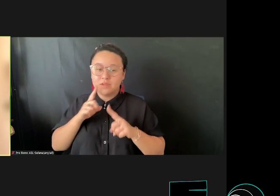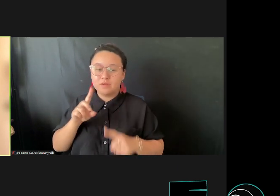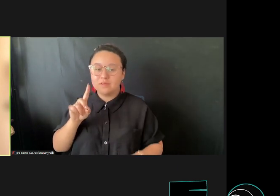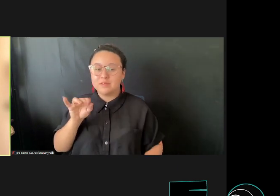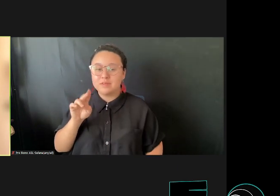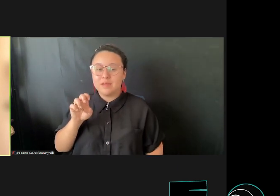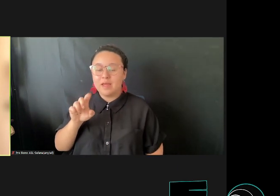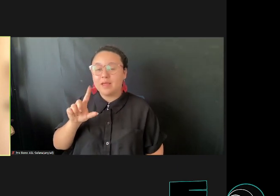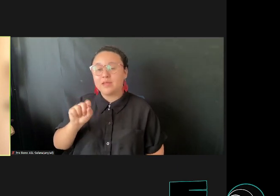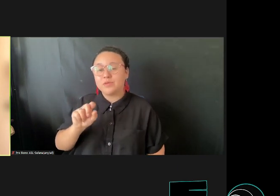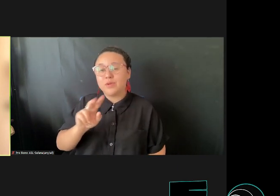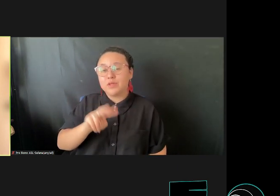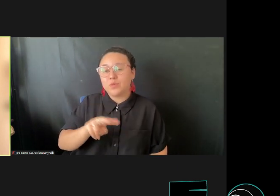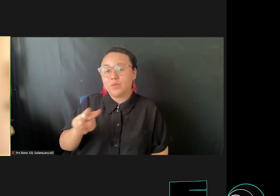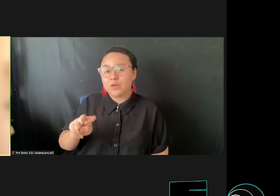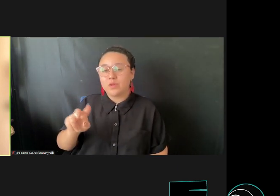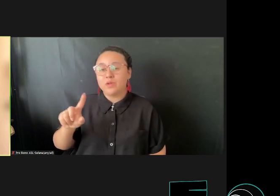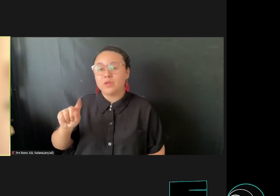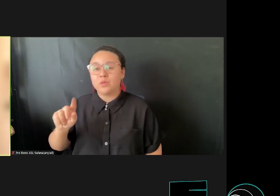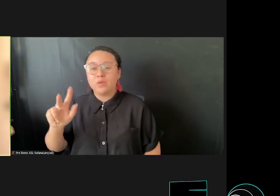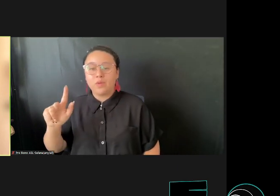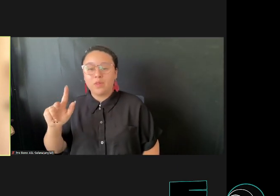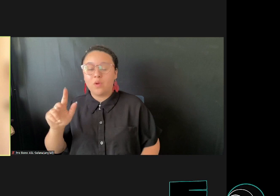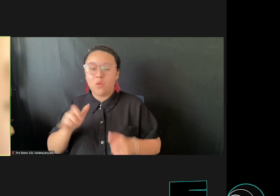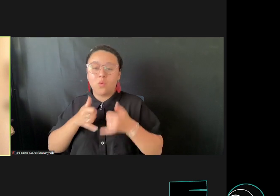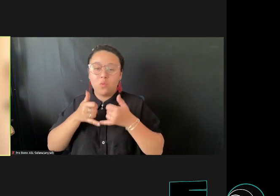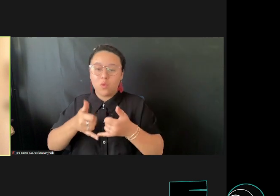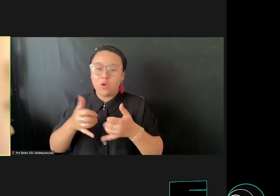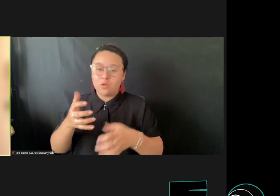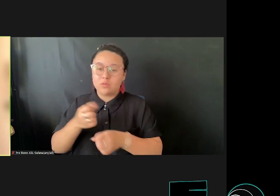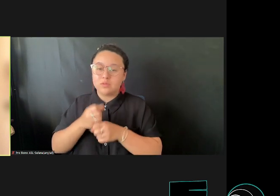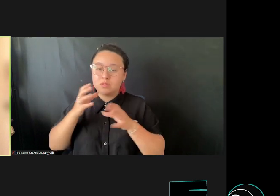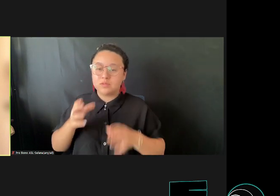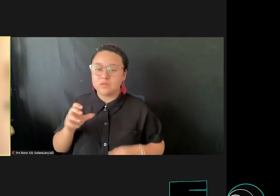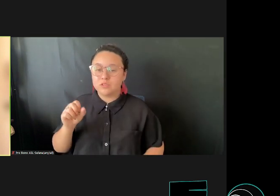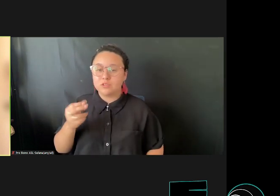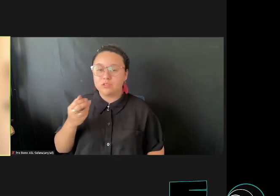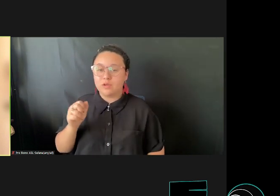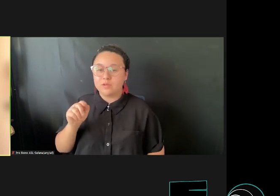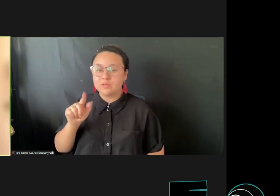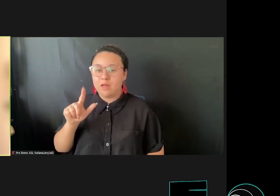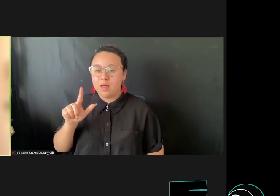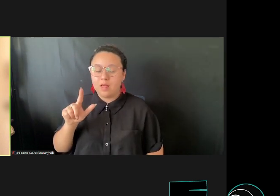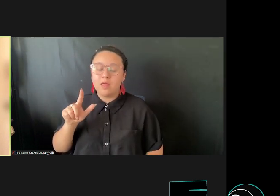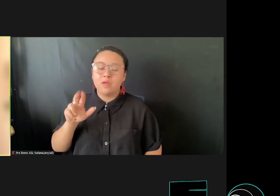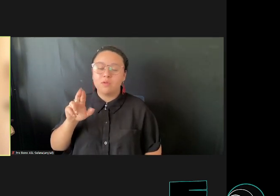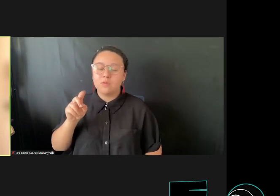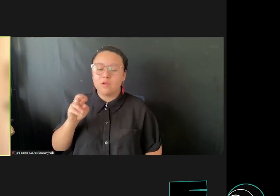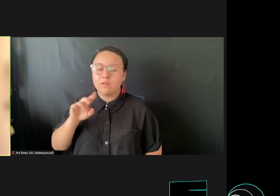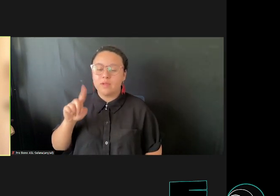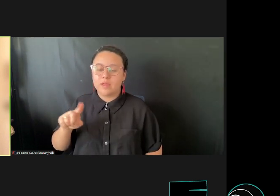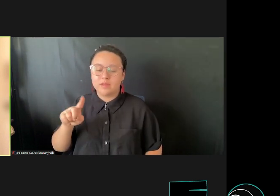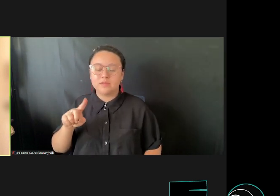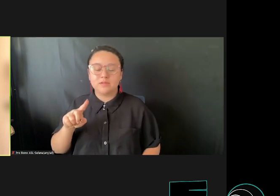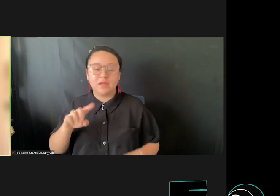and 2023 awardees, moderated by Chantal Rodriguez with an introduction by Jose